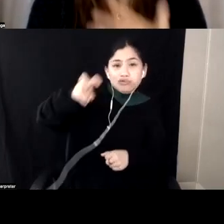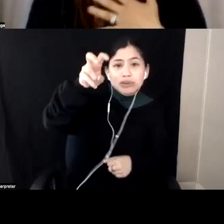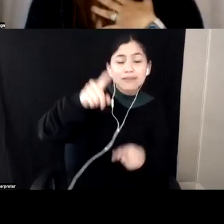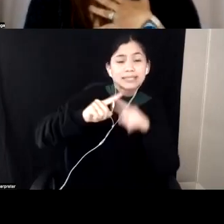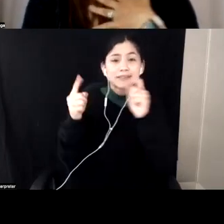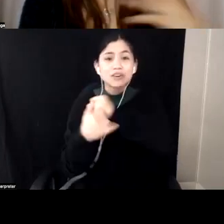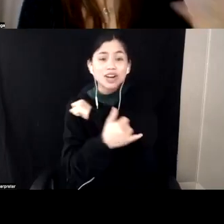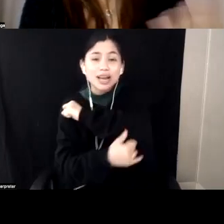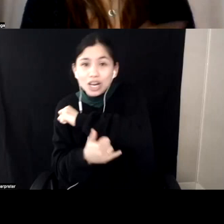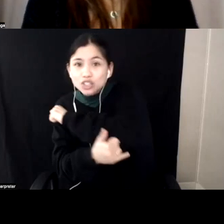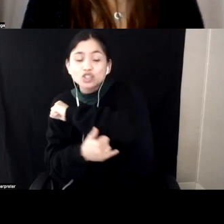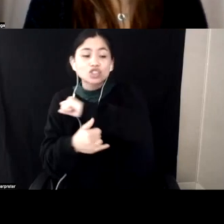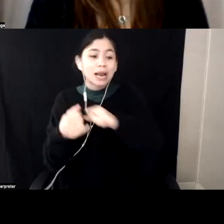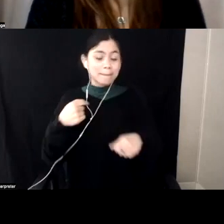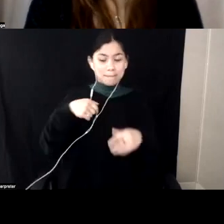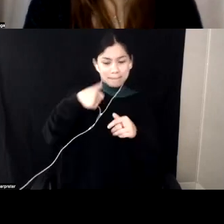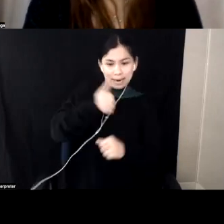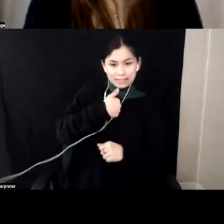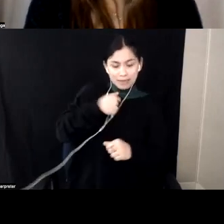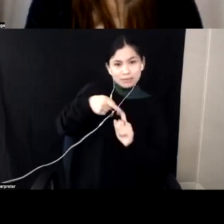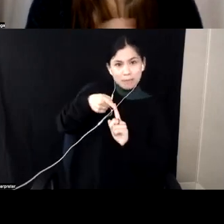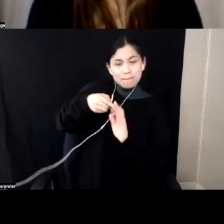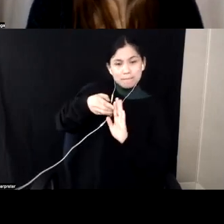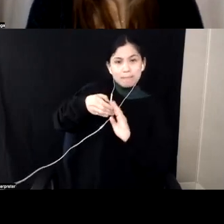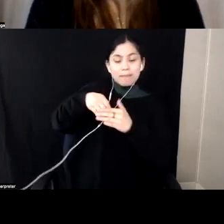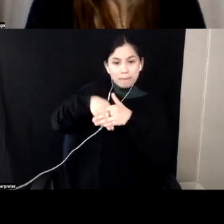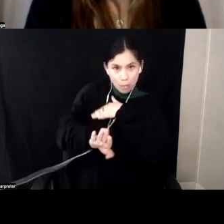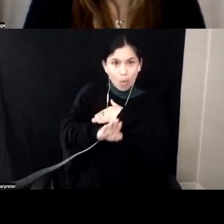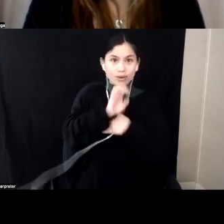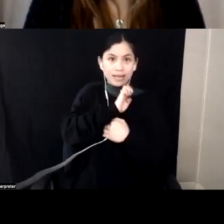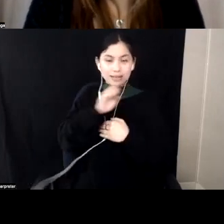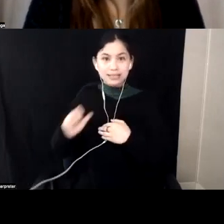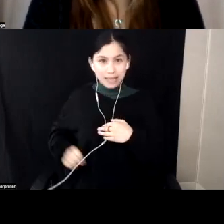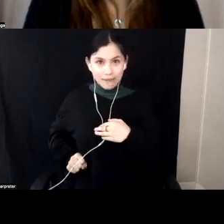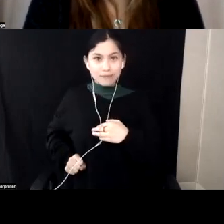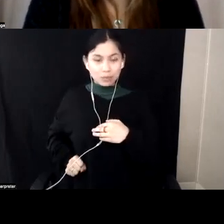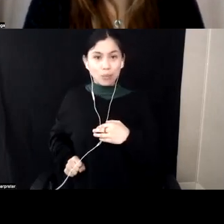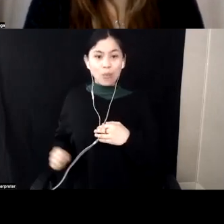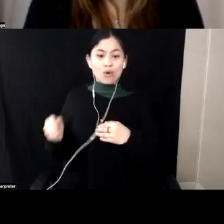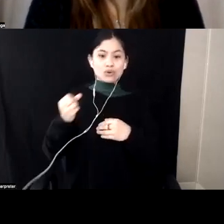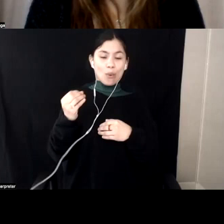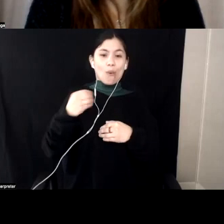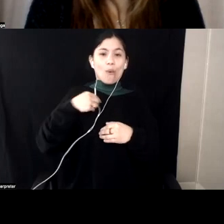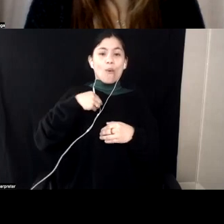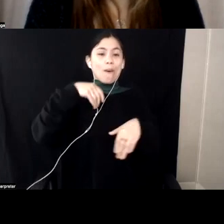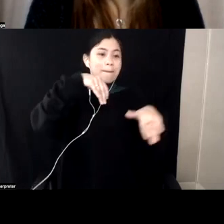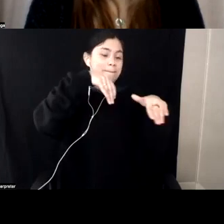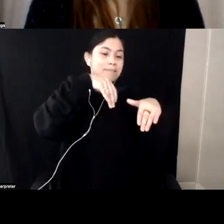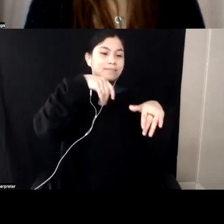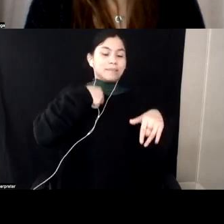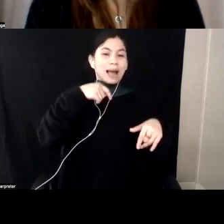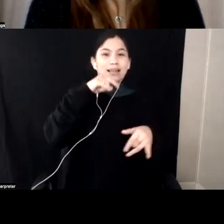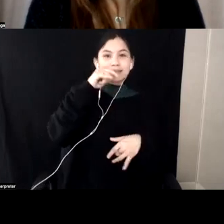or like myself, I was born in El Salvador. So going through pictures of when I was a baby